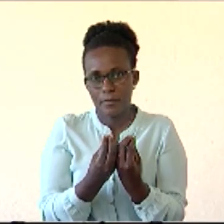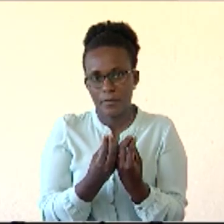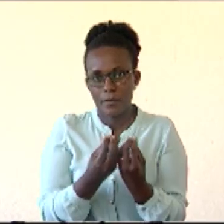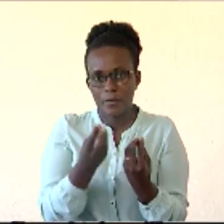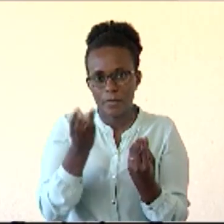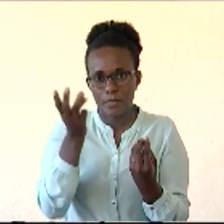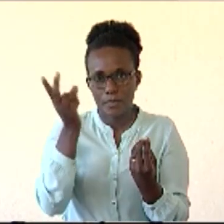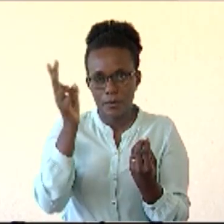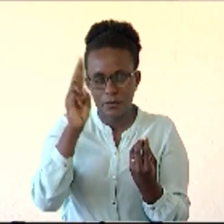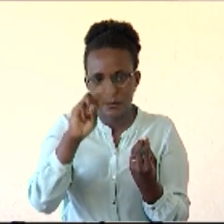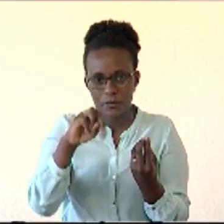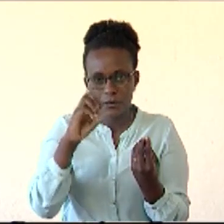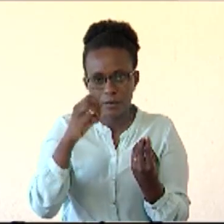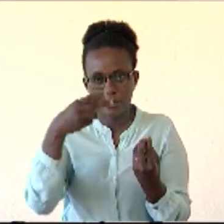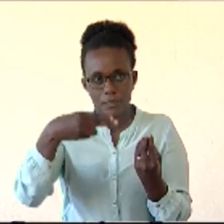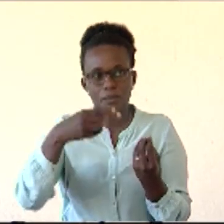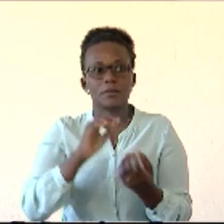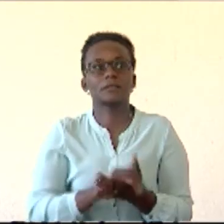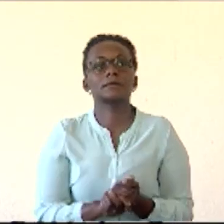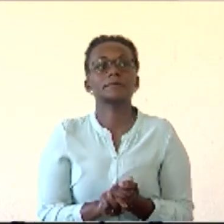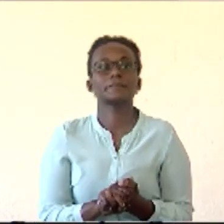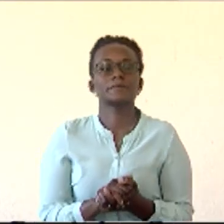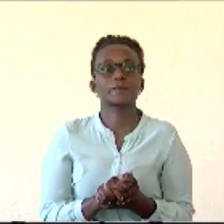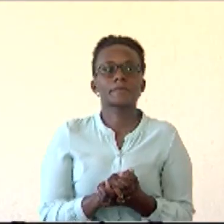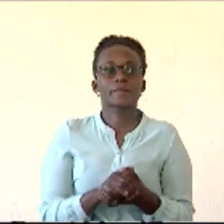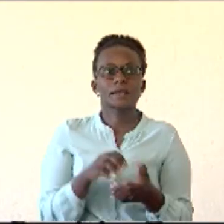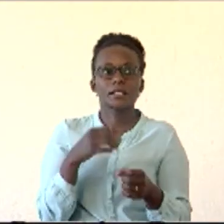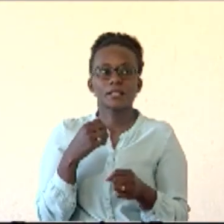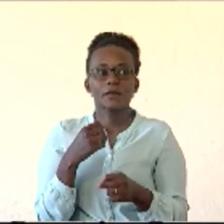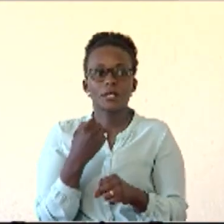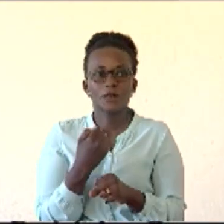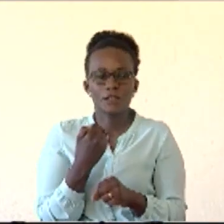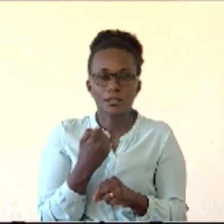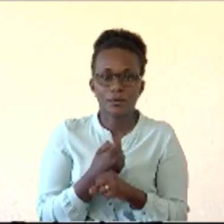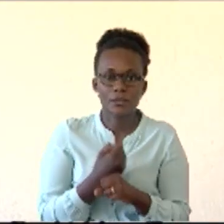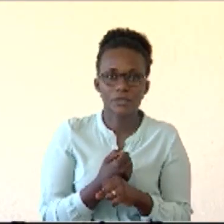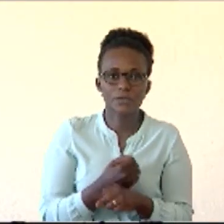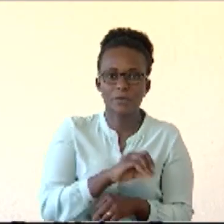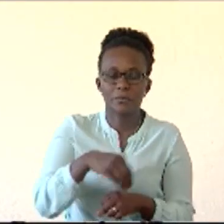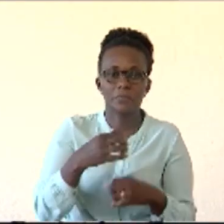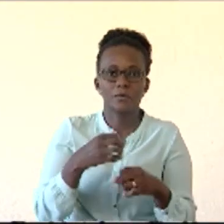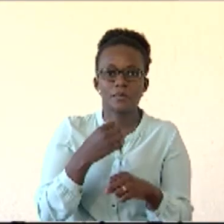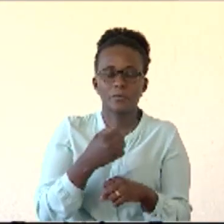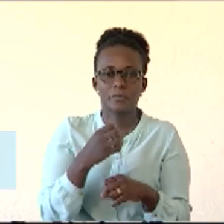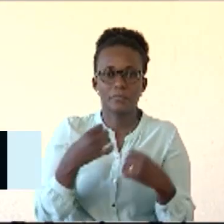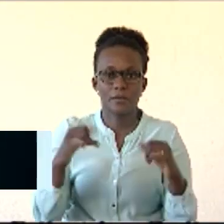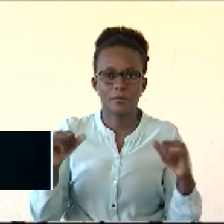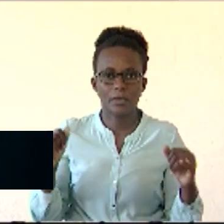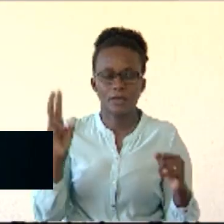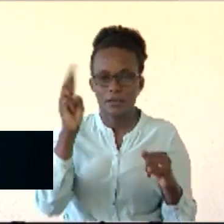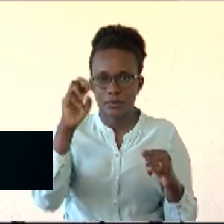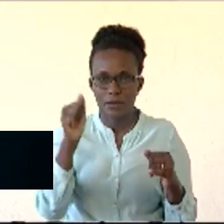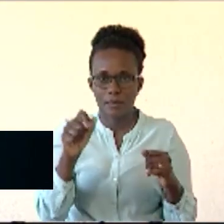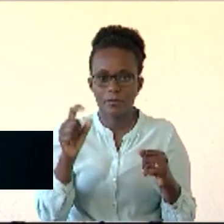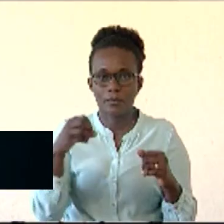sodium hydroxide. Sodium hydroxide is used for making detergents. So we don't manufacture sodium.